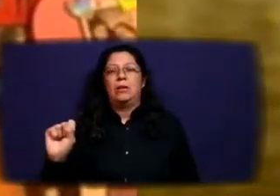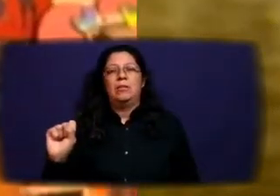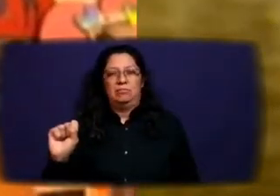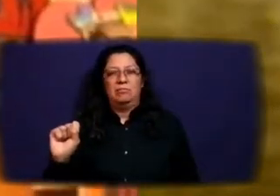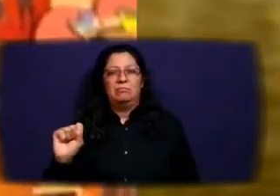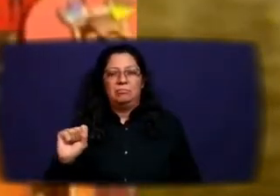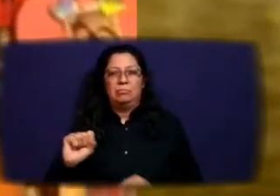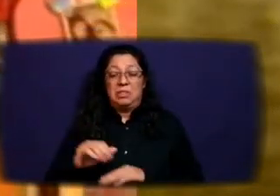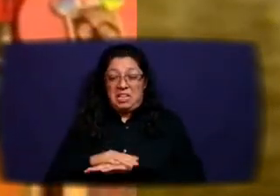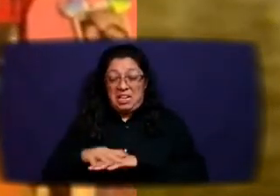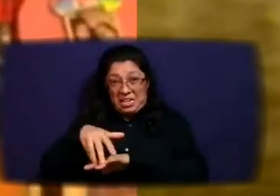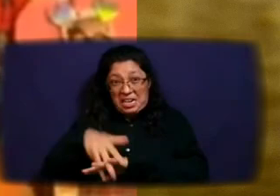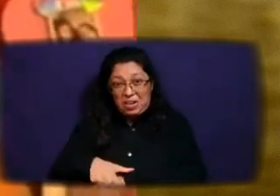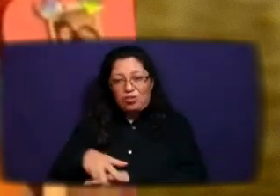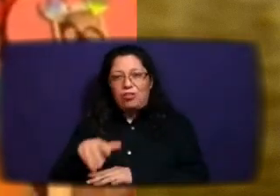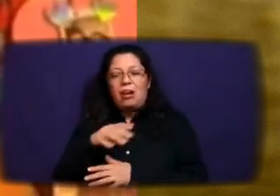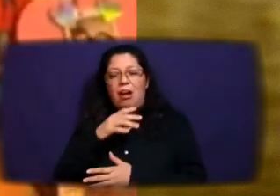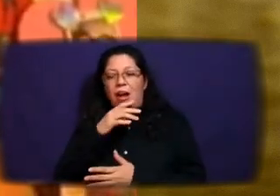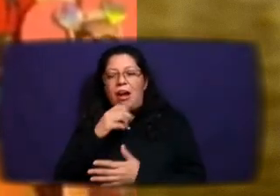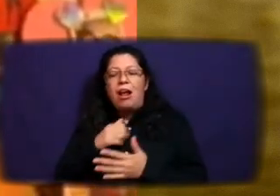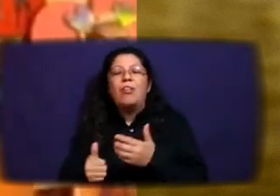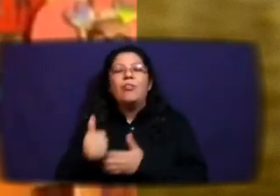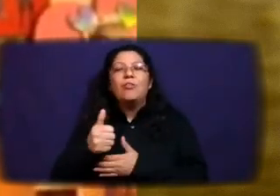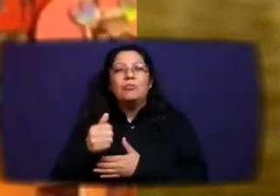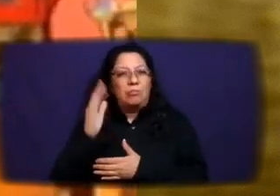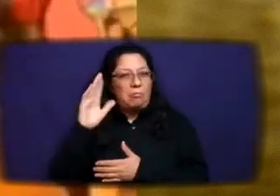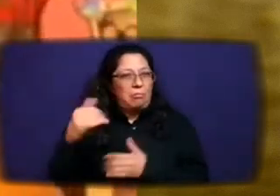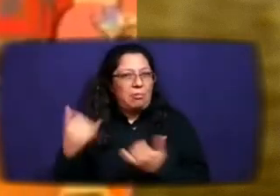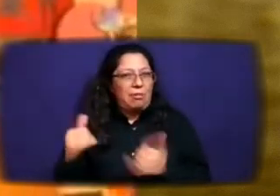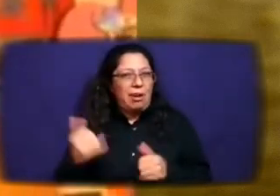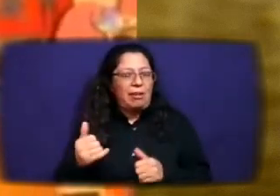for indigenous elders.